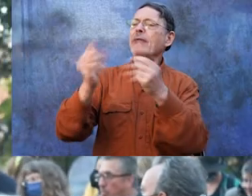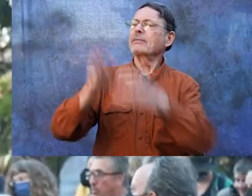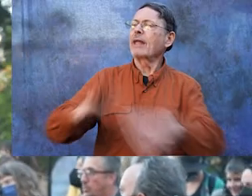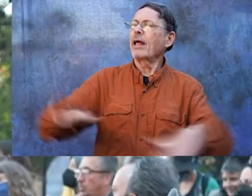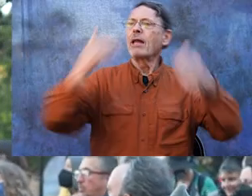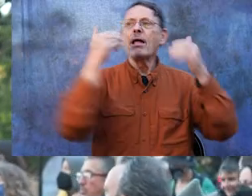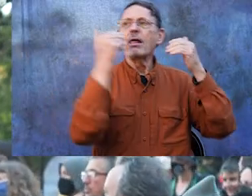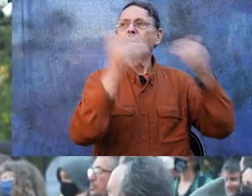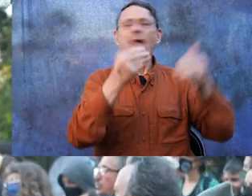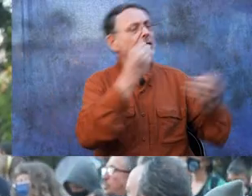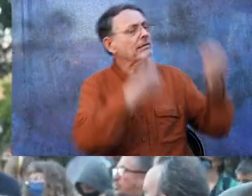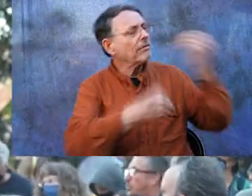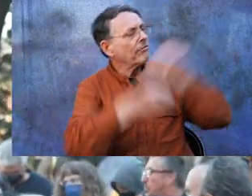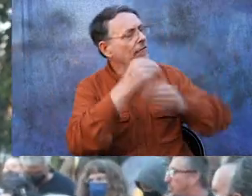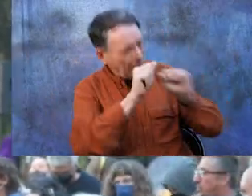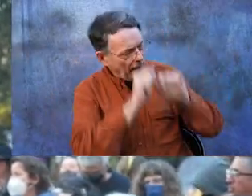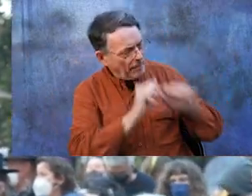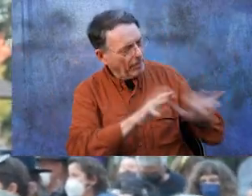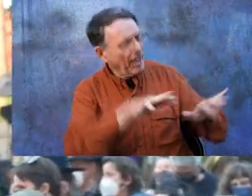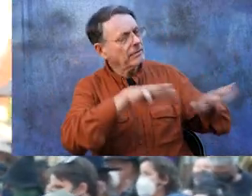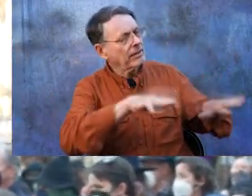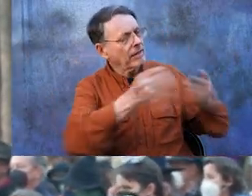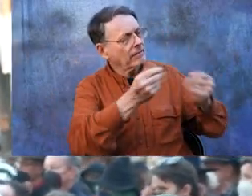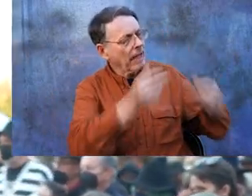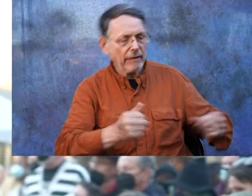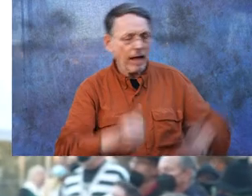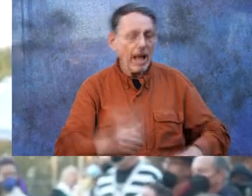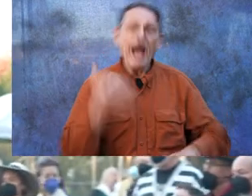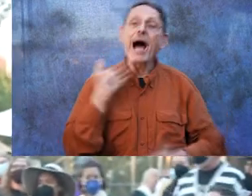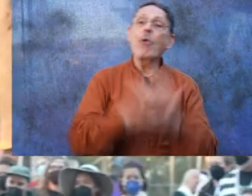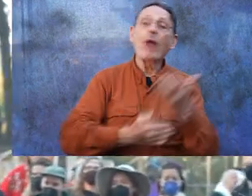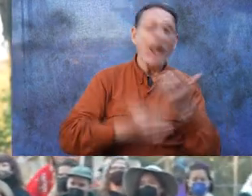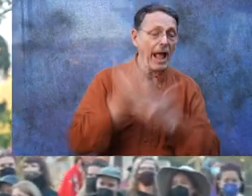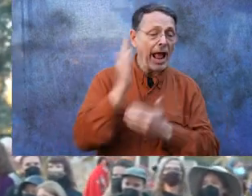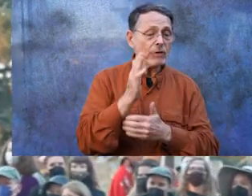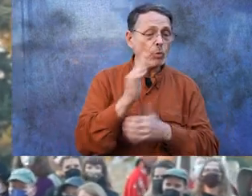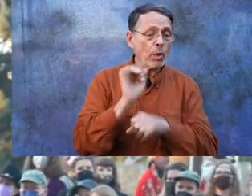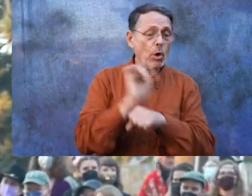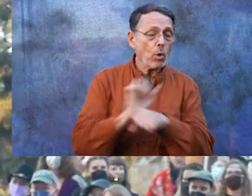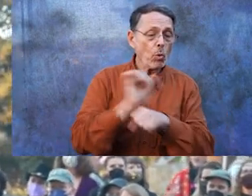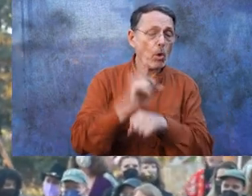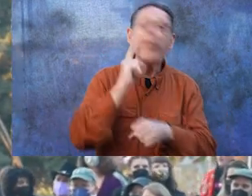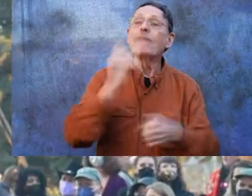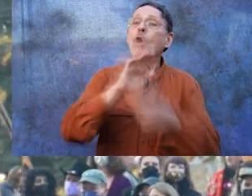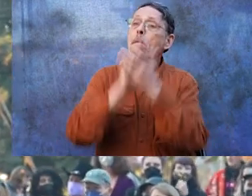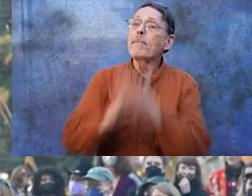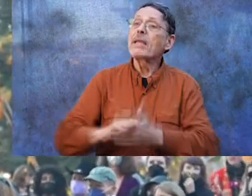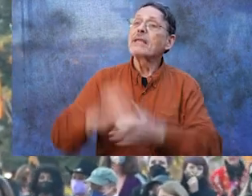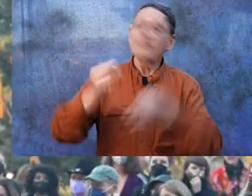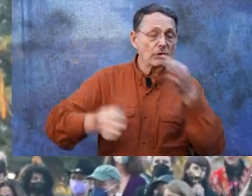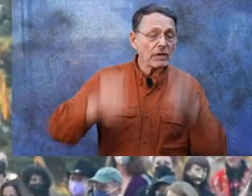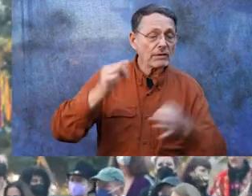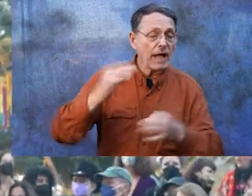the land. Let us feast and bless the land. Together! Our hands will work